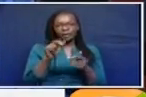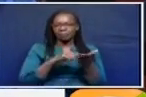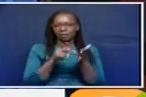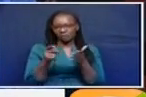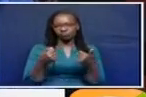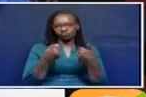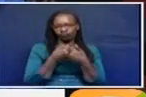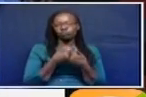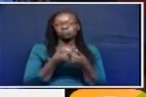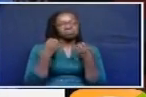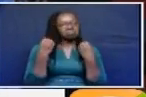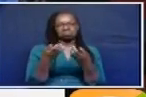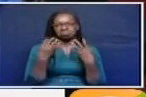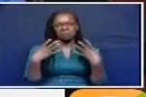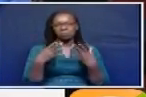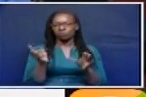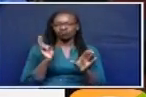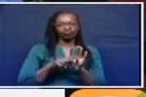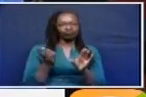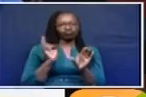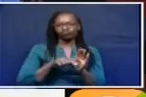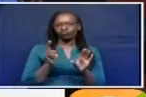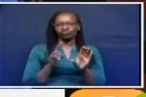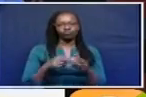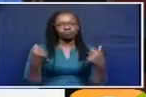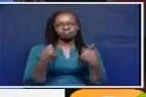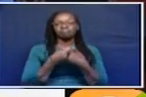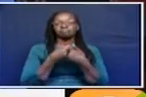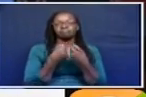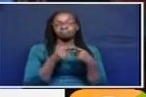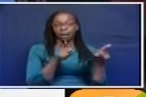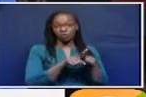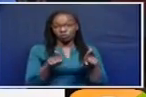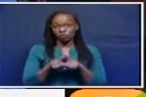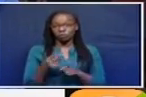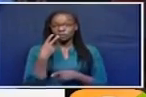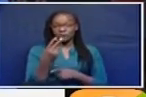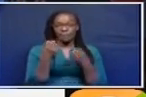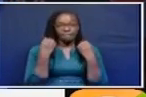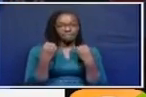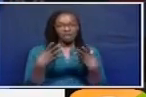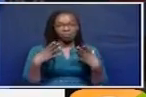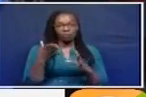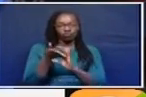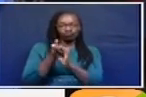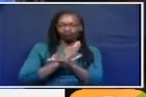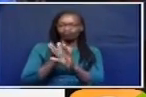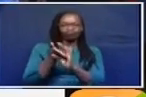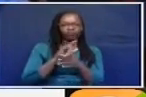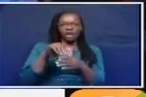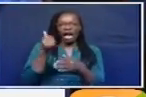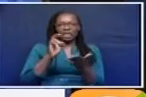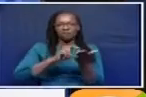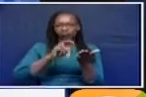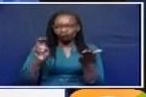has attracted a lot of aspirants, but then again, it is a race that has also seen a lot of dropping out of candidates and